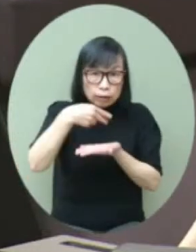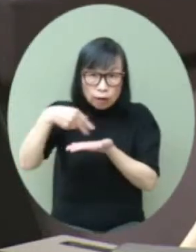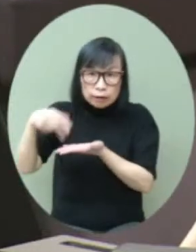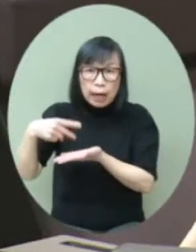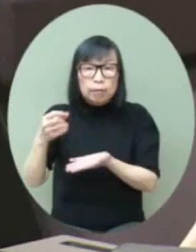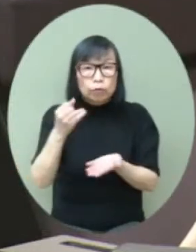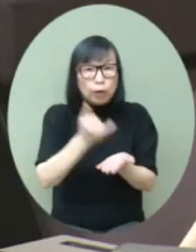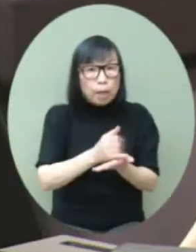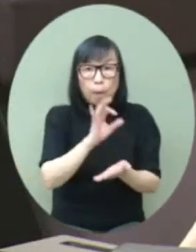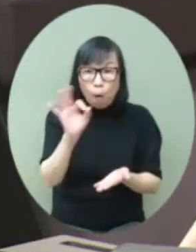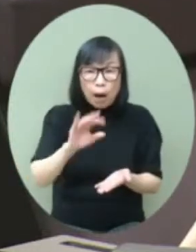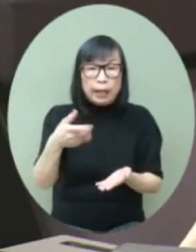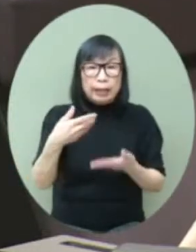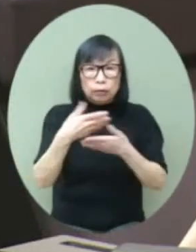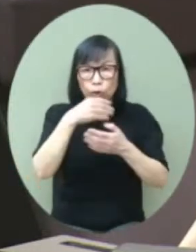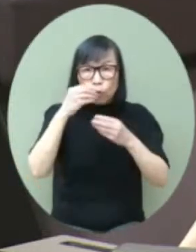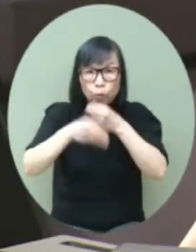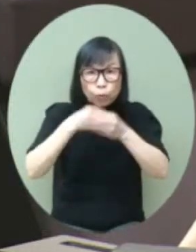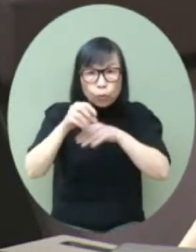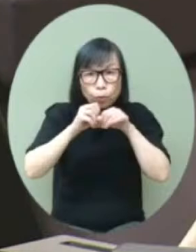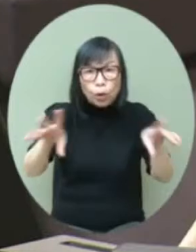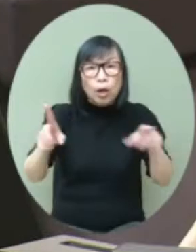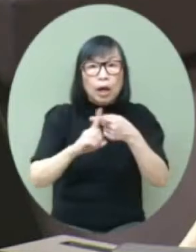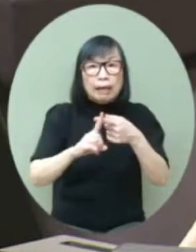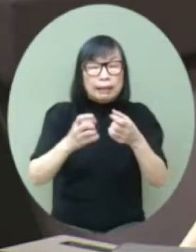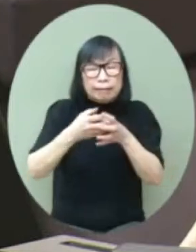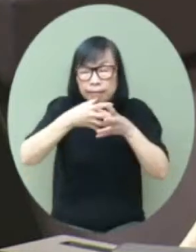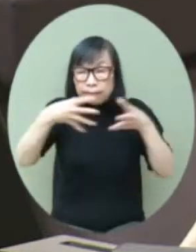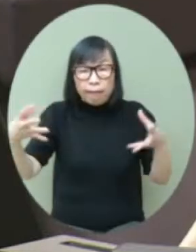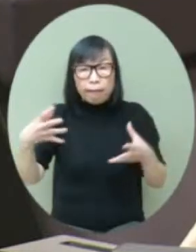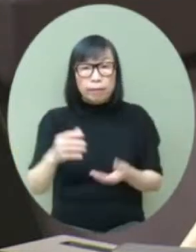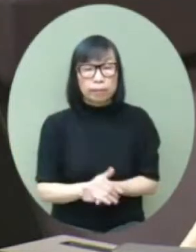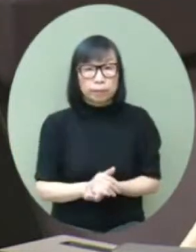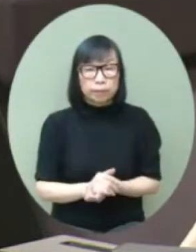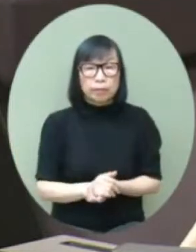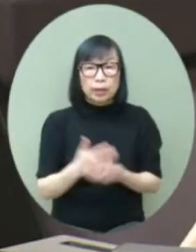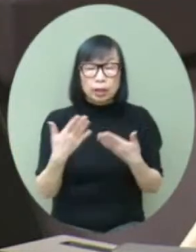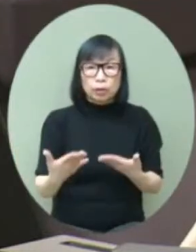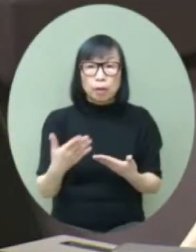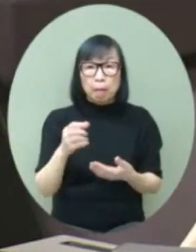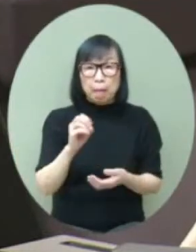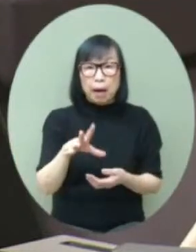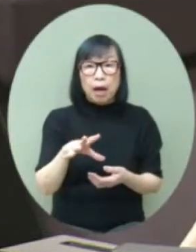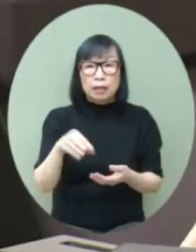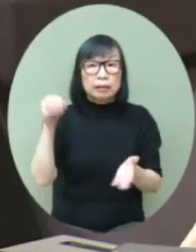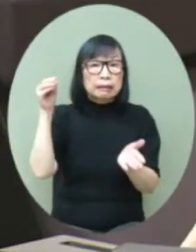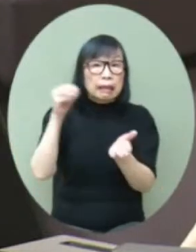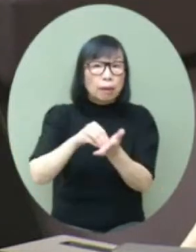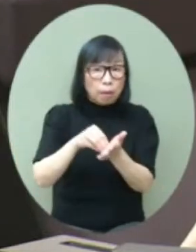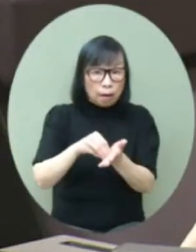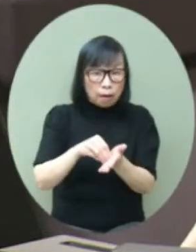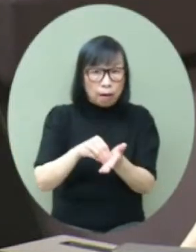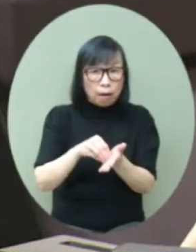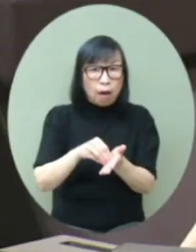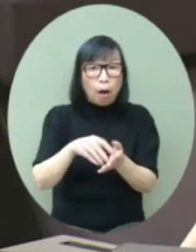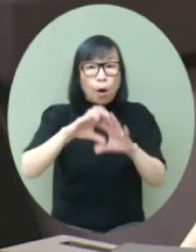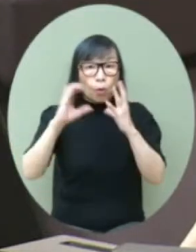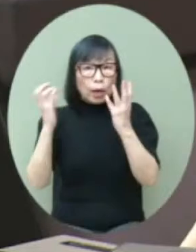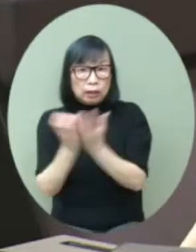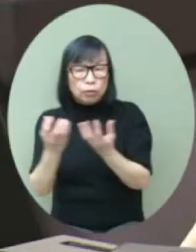people singing without, wearing a mask, or, eating a buffet there, thus increasing the risk